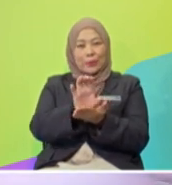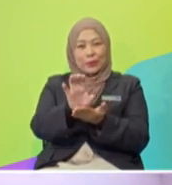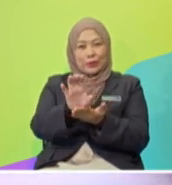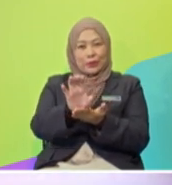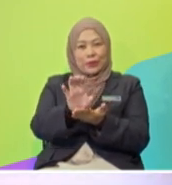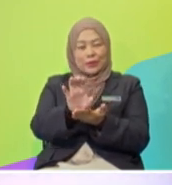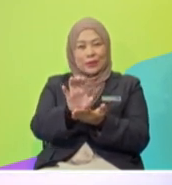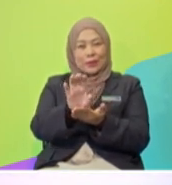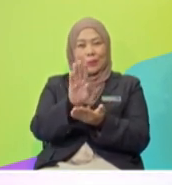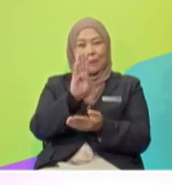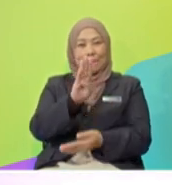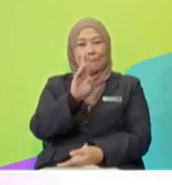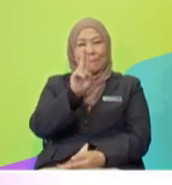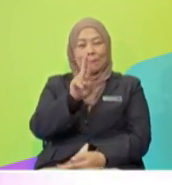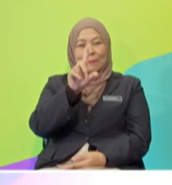spell?